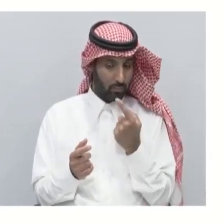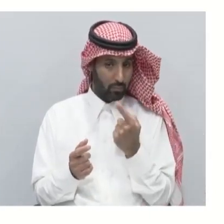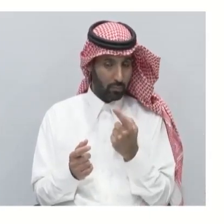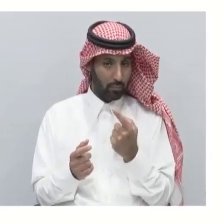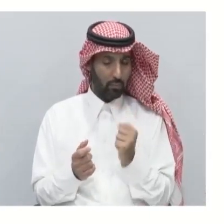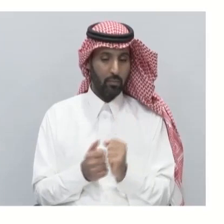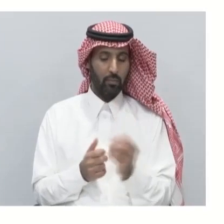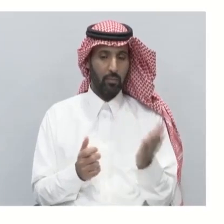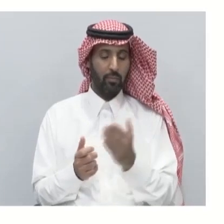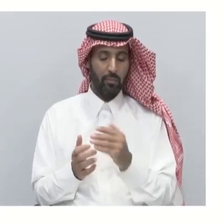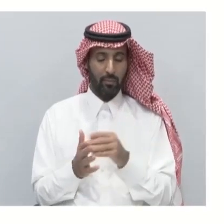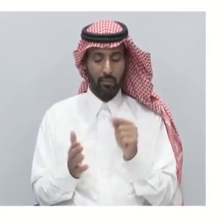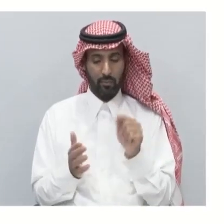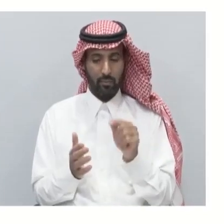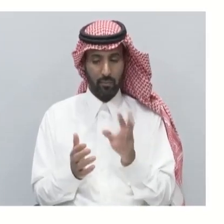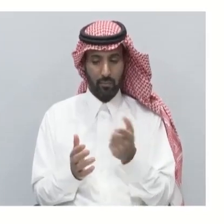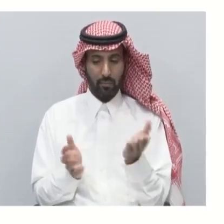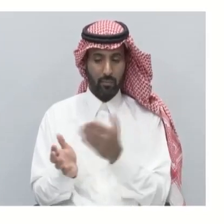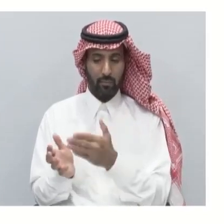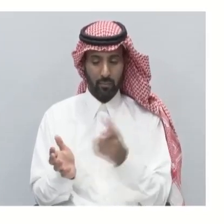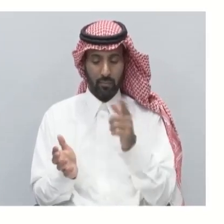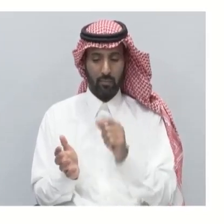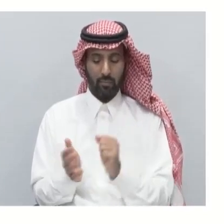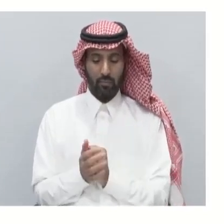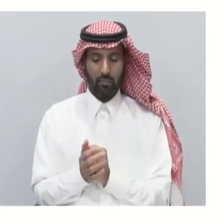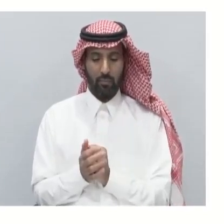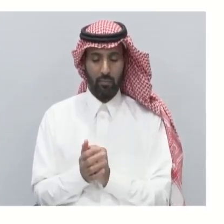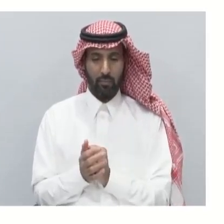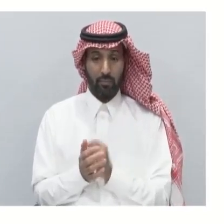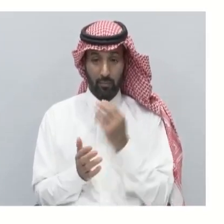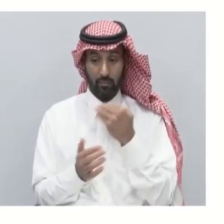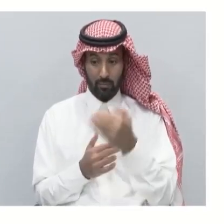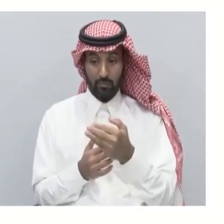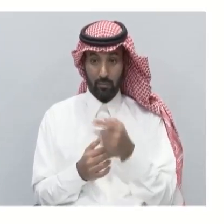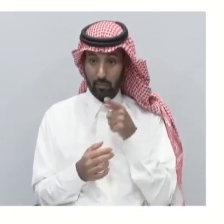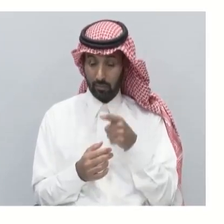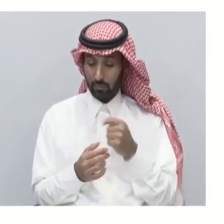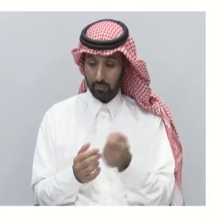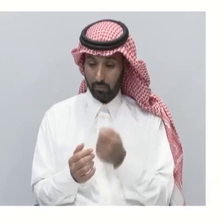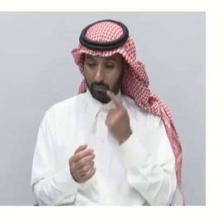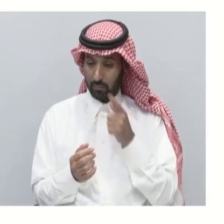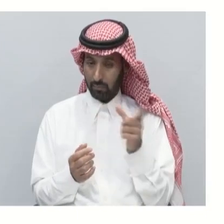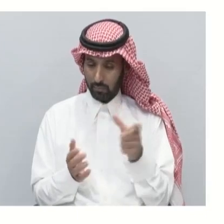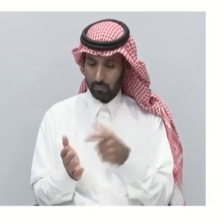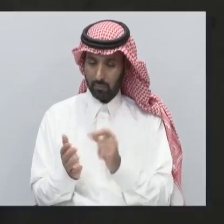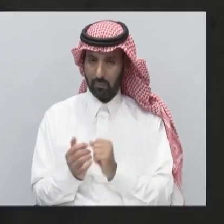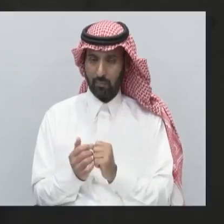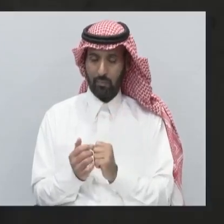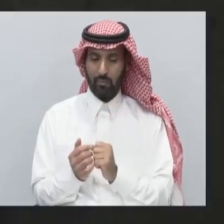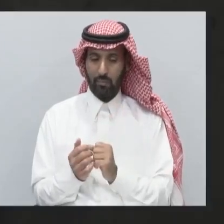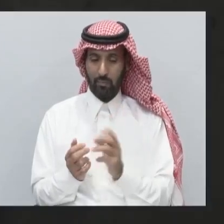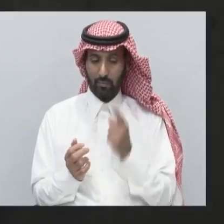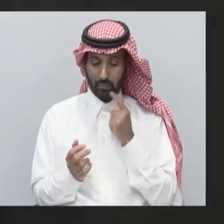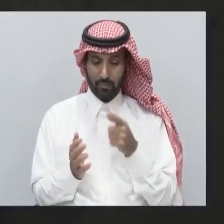question, and ended the sentence with a full stop. However, we can do this one by the very end, which is